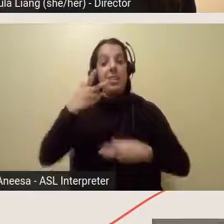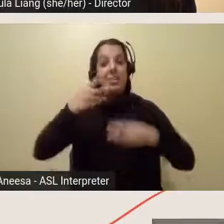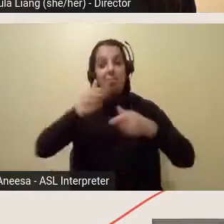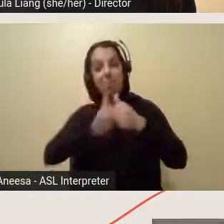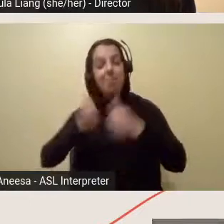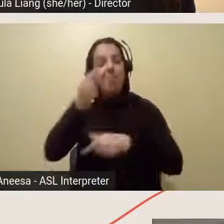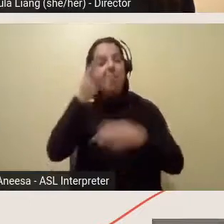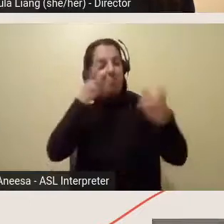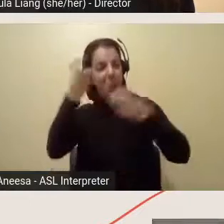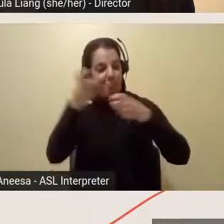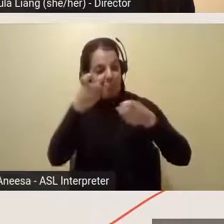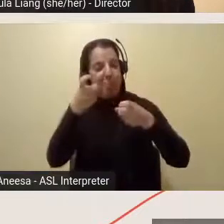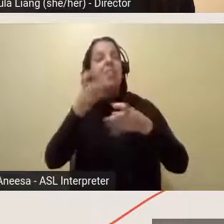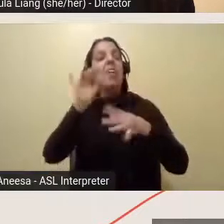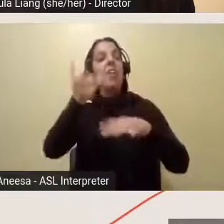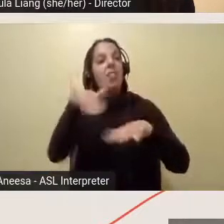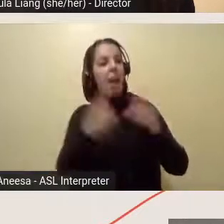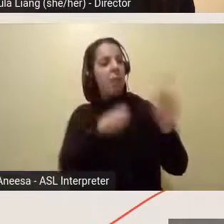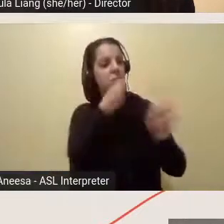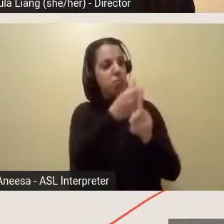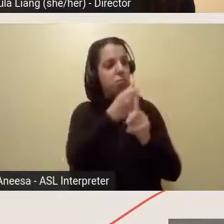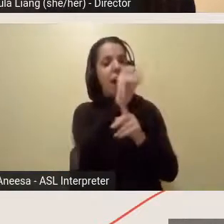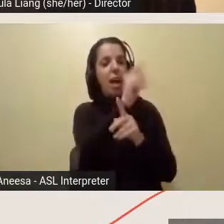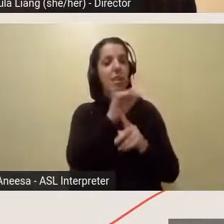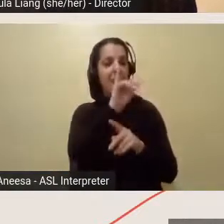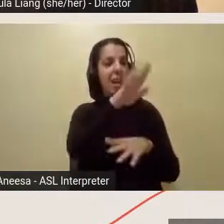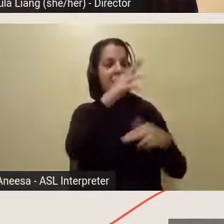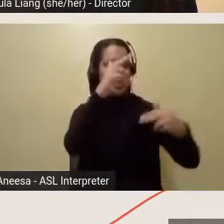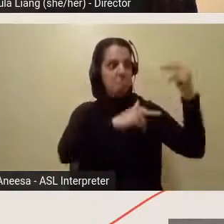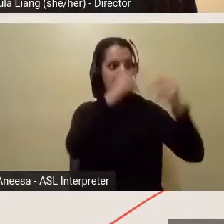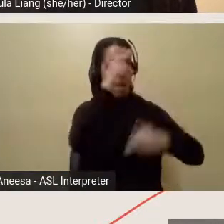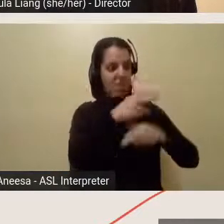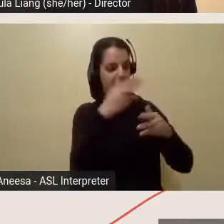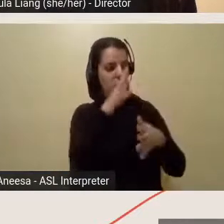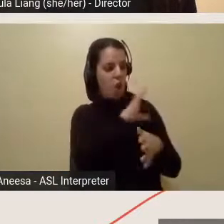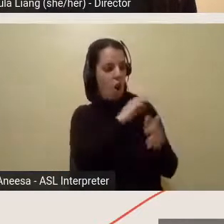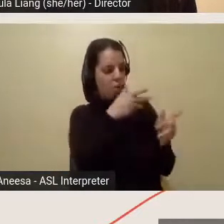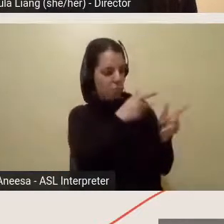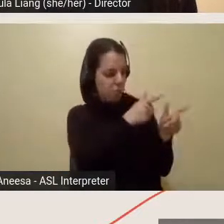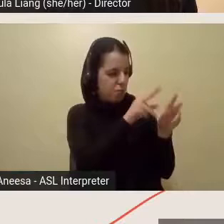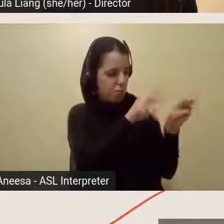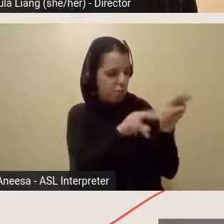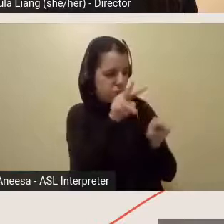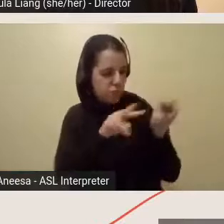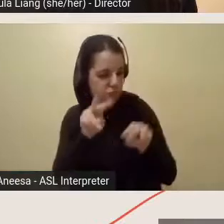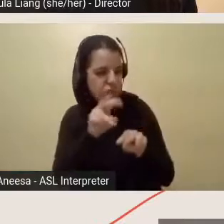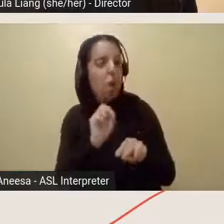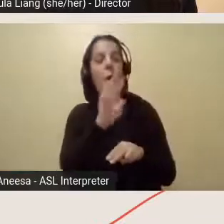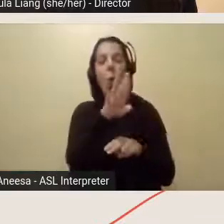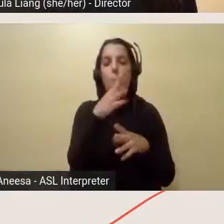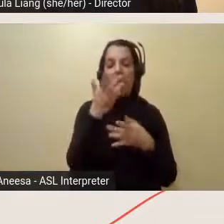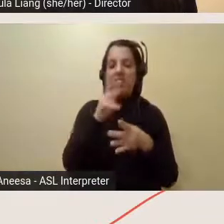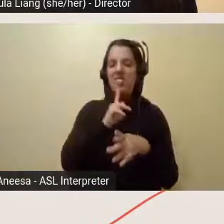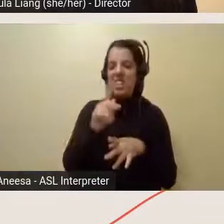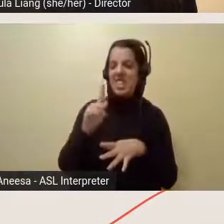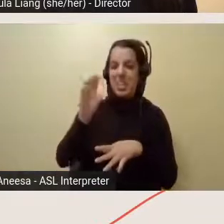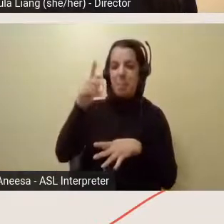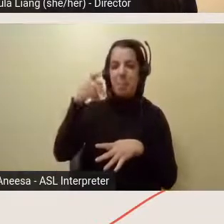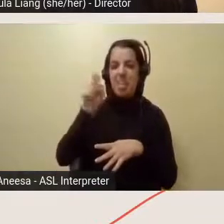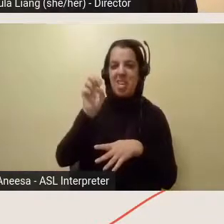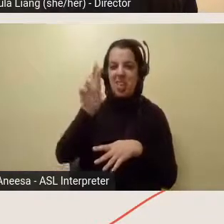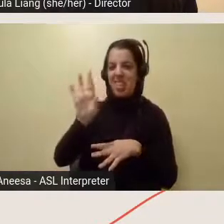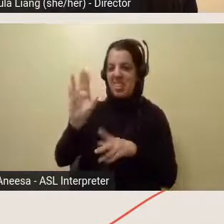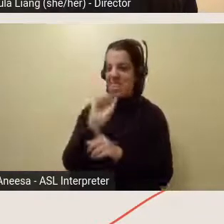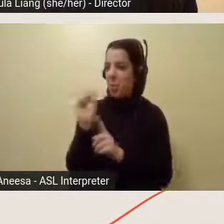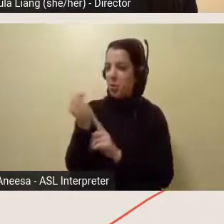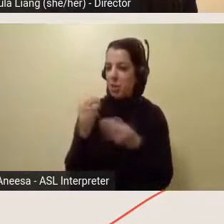this case, the white supremacy that would have led to the targeted policing of Akai's building, the white supremacy that probably, yes, did lead to them being more